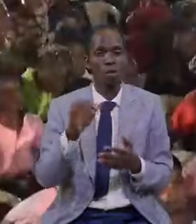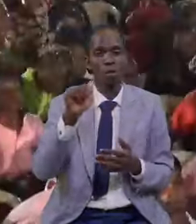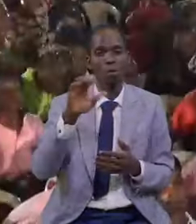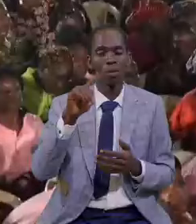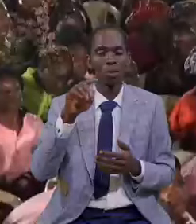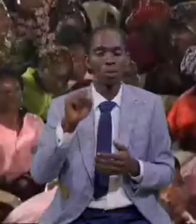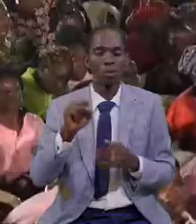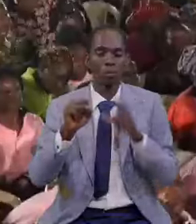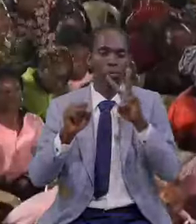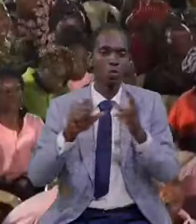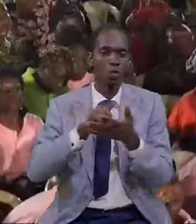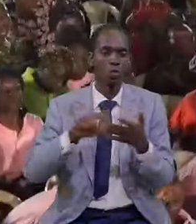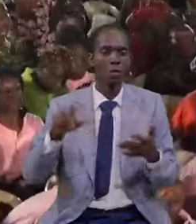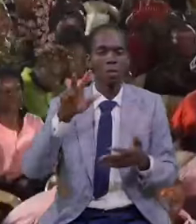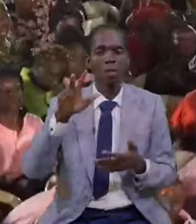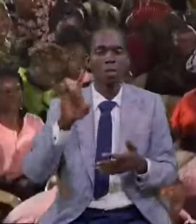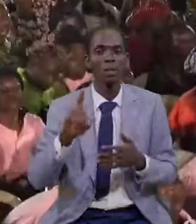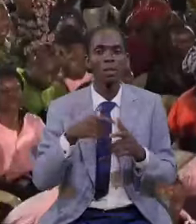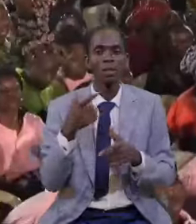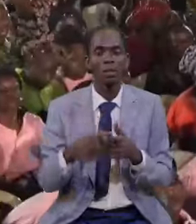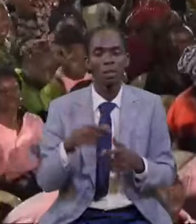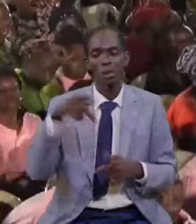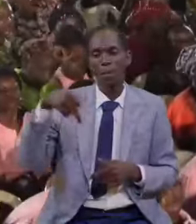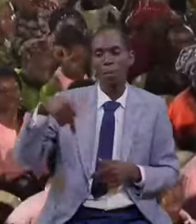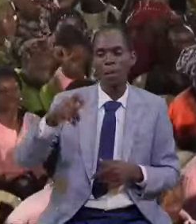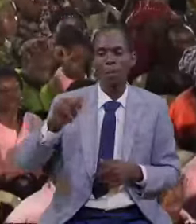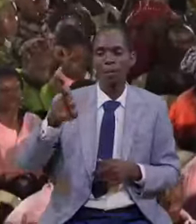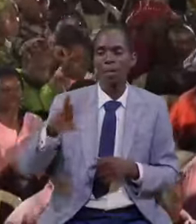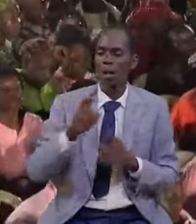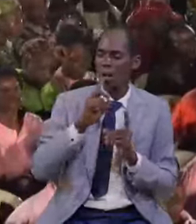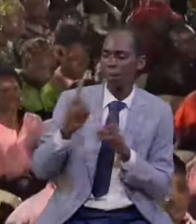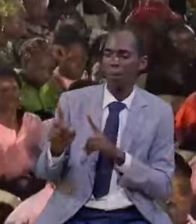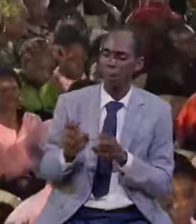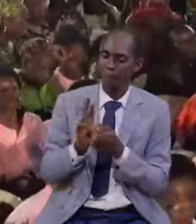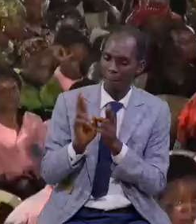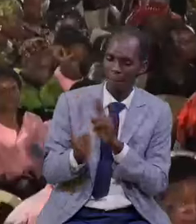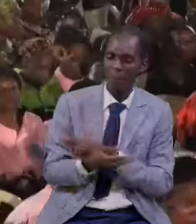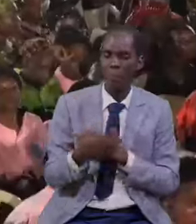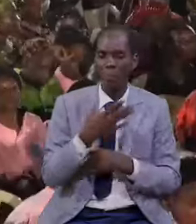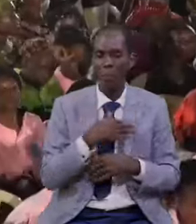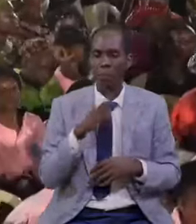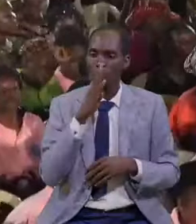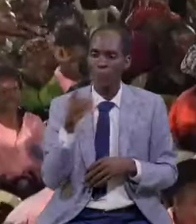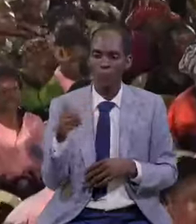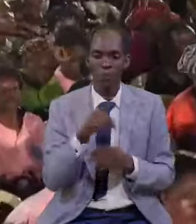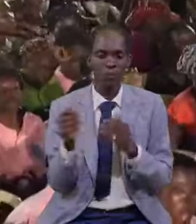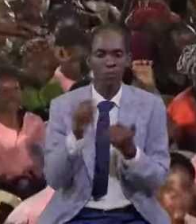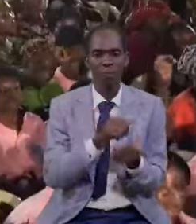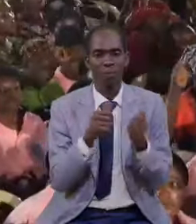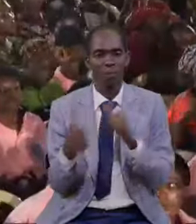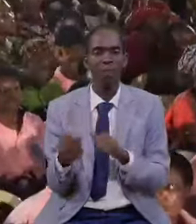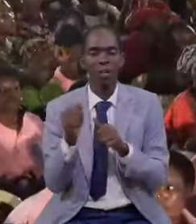then Peter said unto them, repent and be baptized, every one of